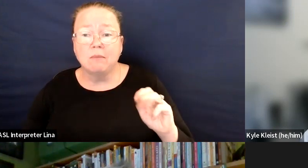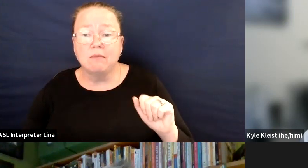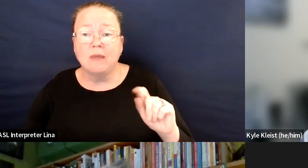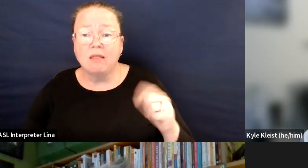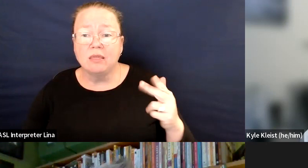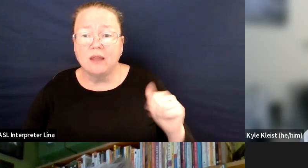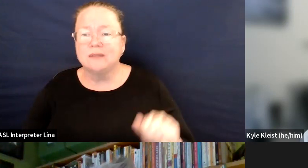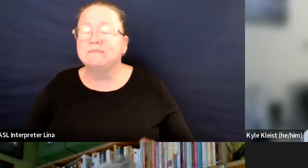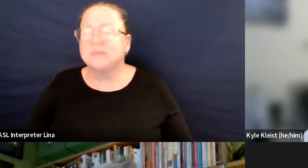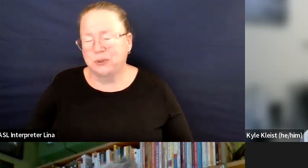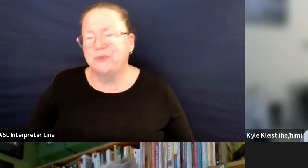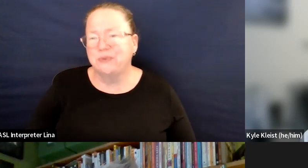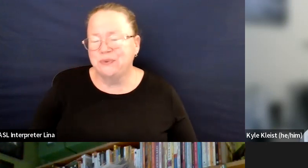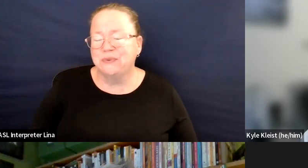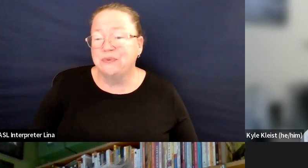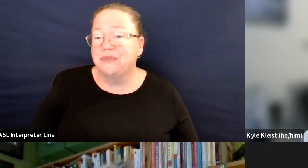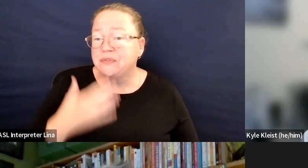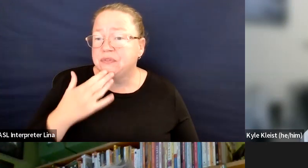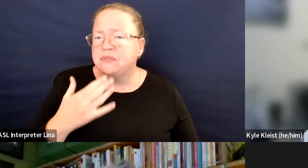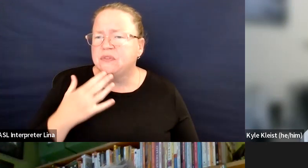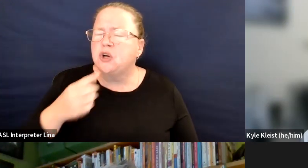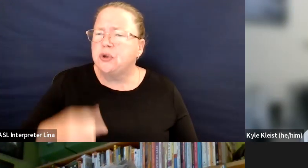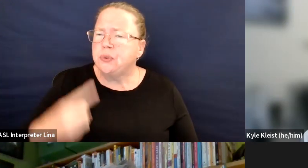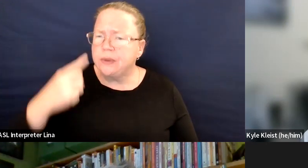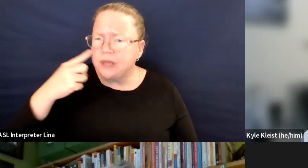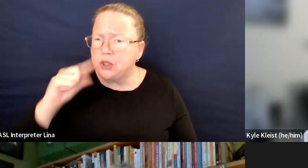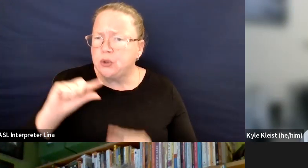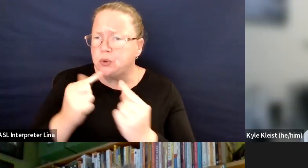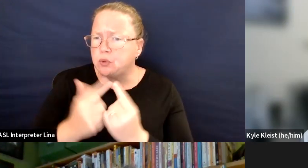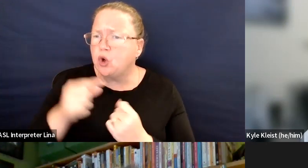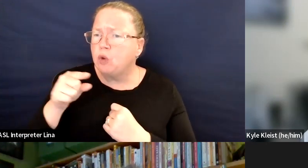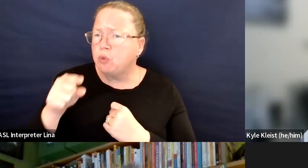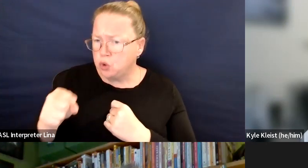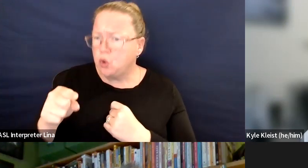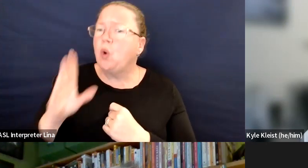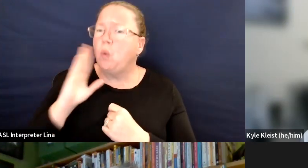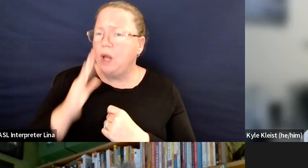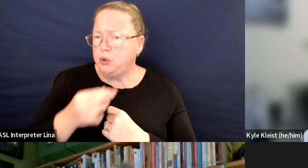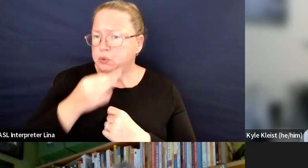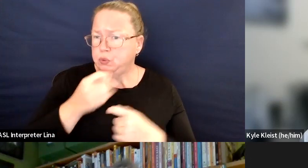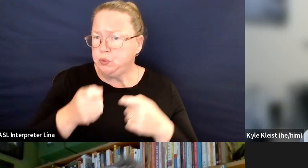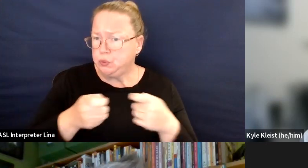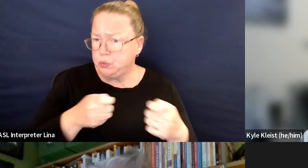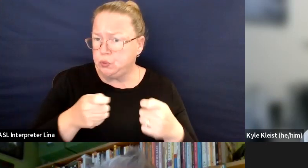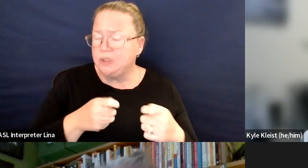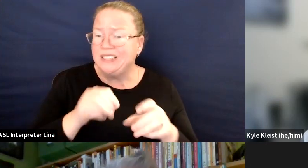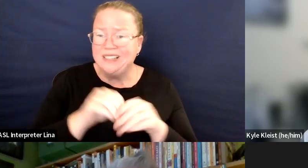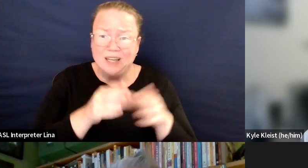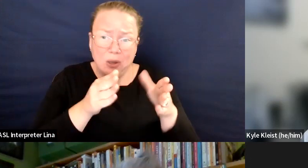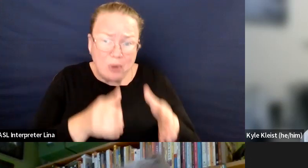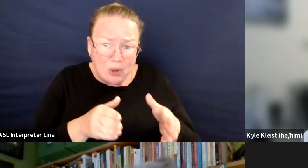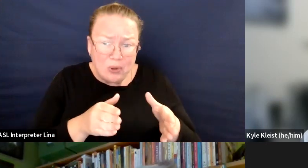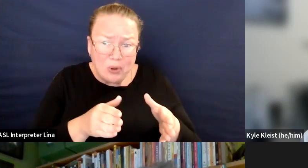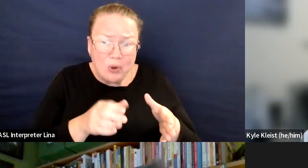Yes, thank you, Samantha. So are you thinking the group you are about to facilitate would be in person